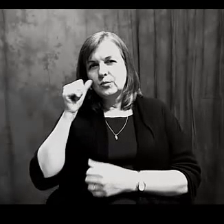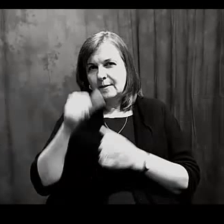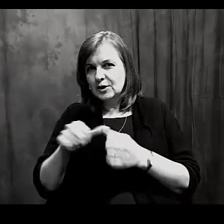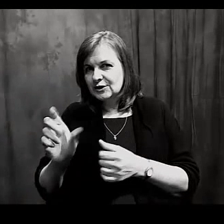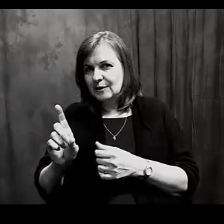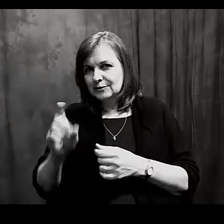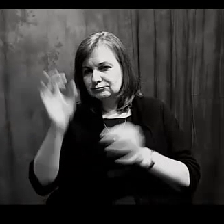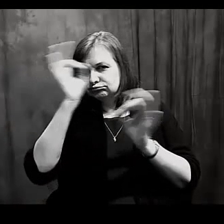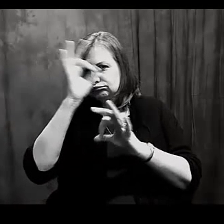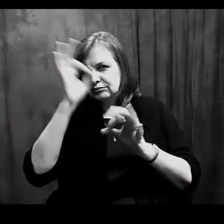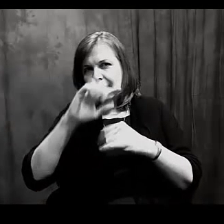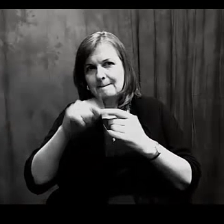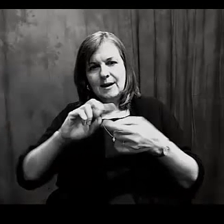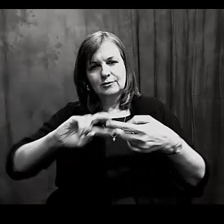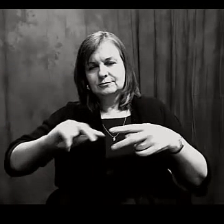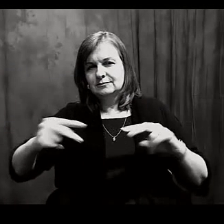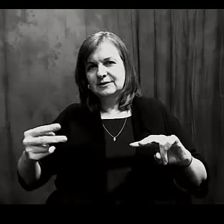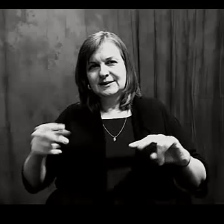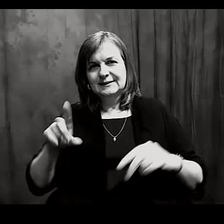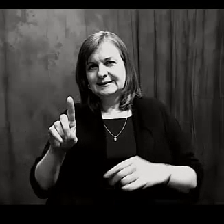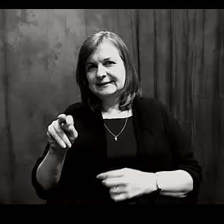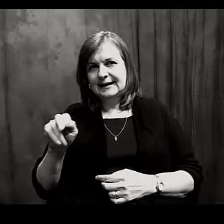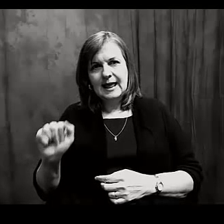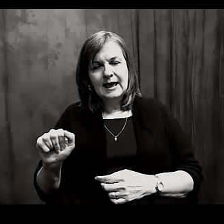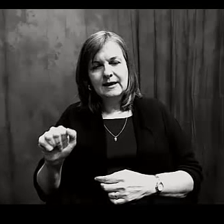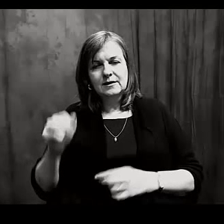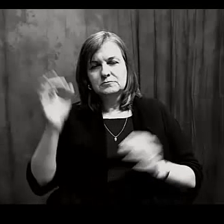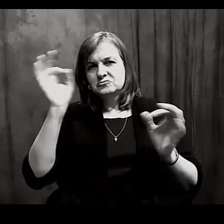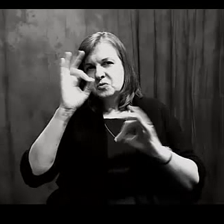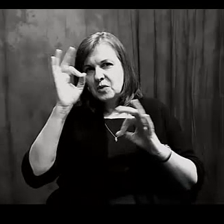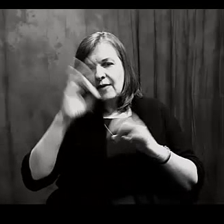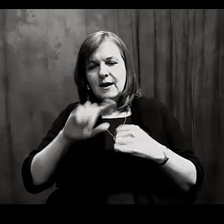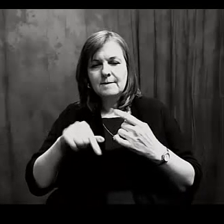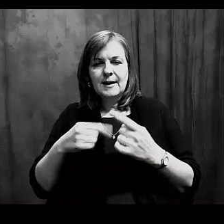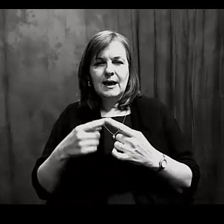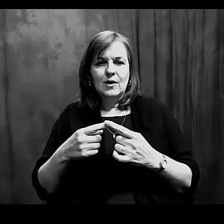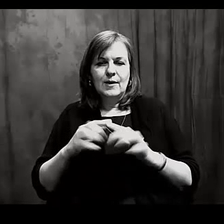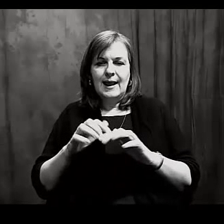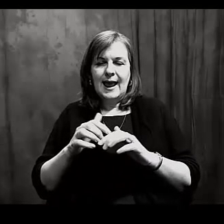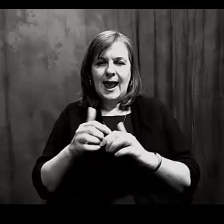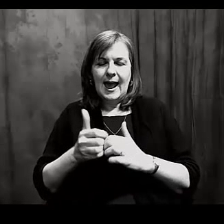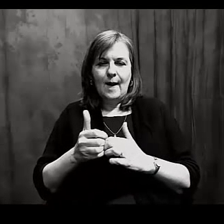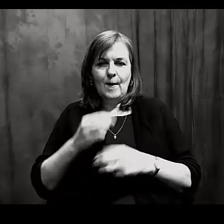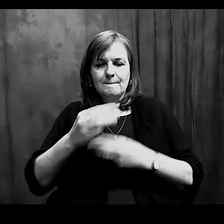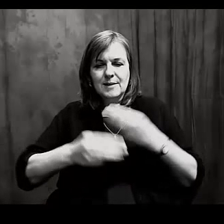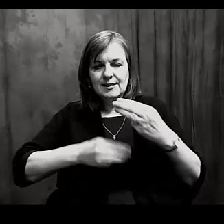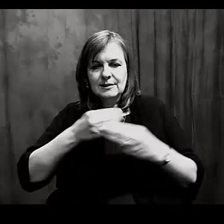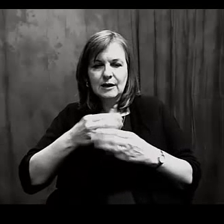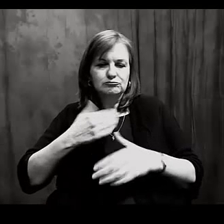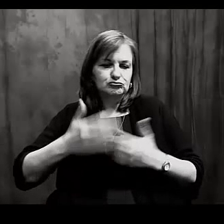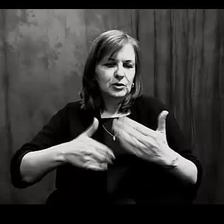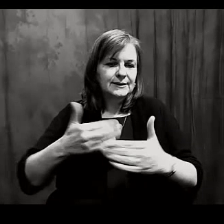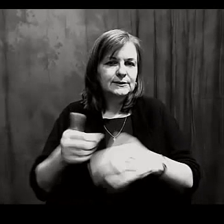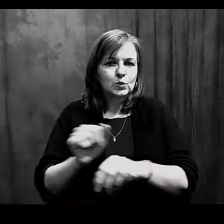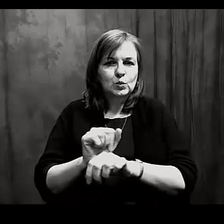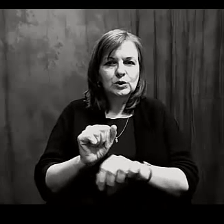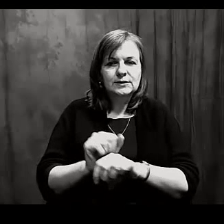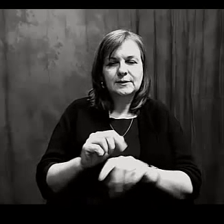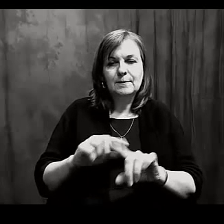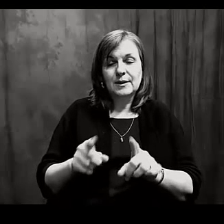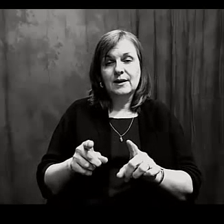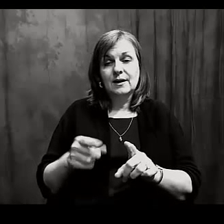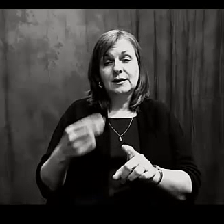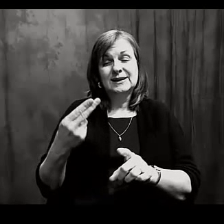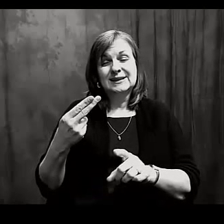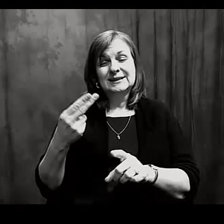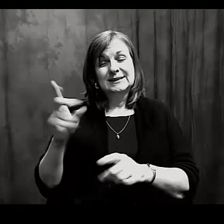He knew nothing of DNA. He knew nothing of how these underlying molecular processes